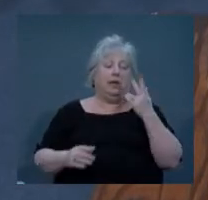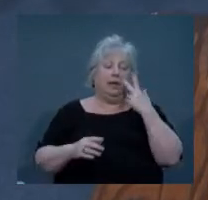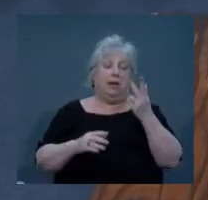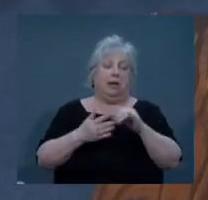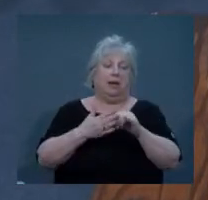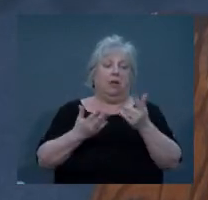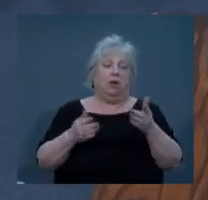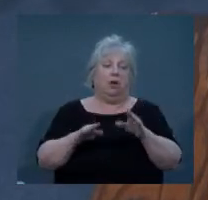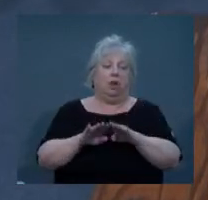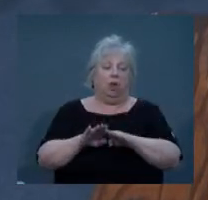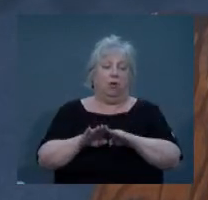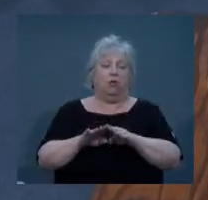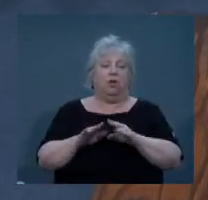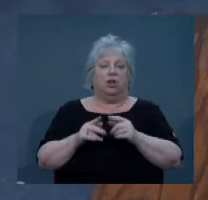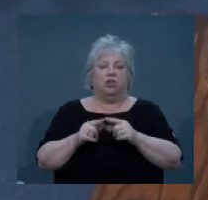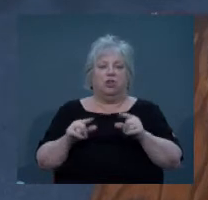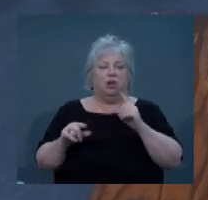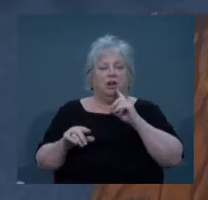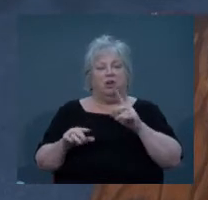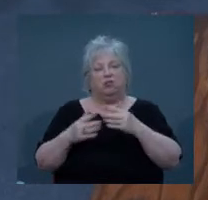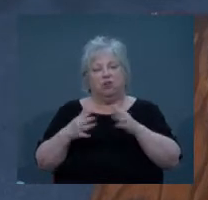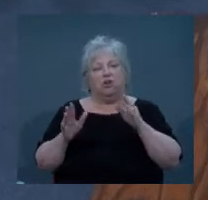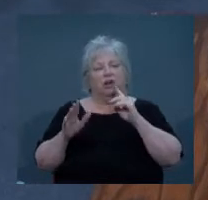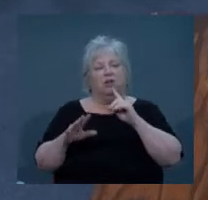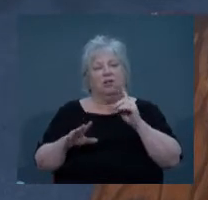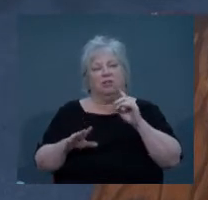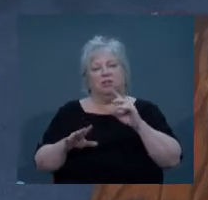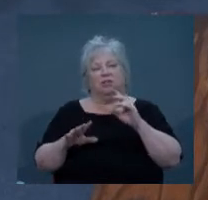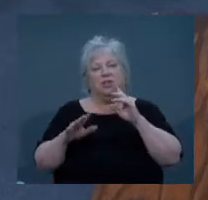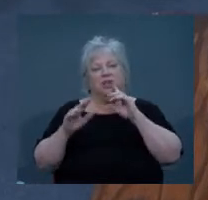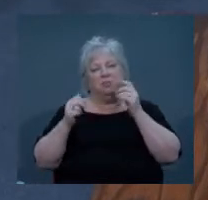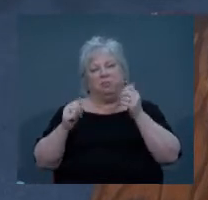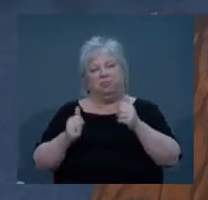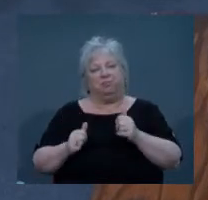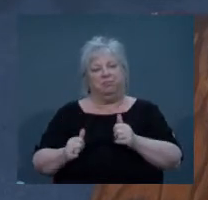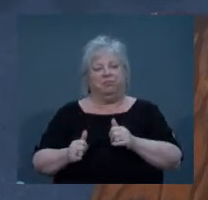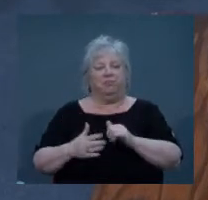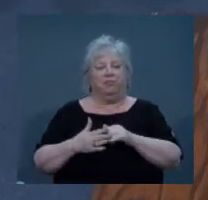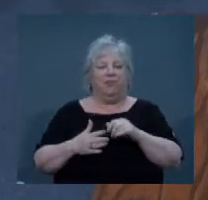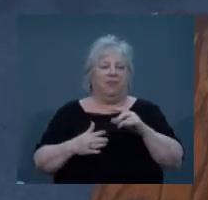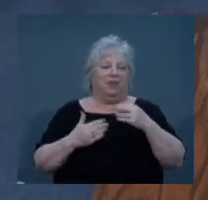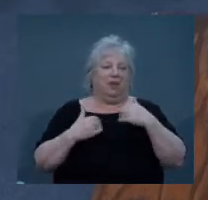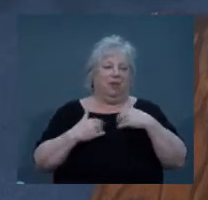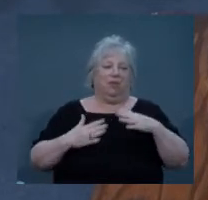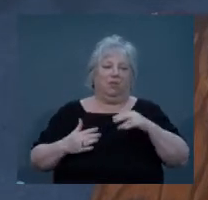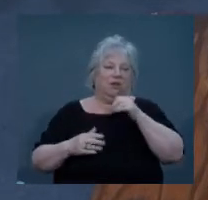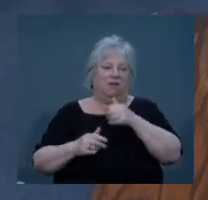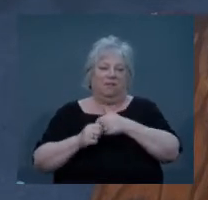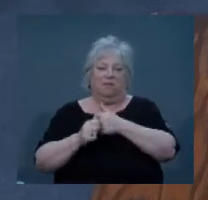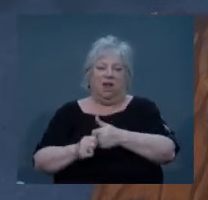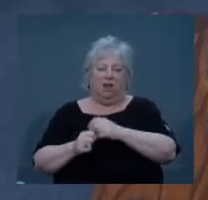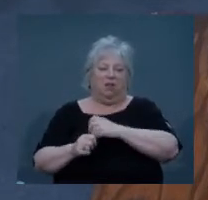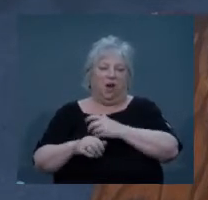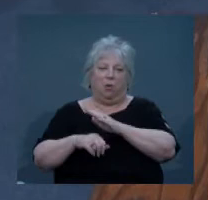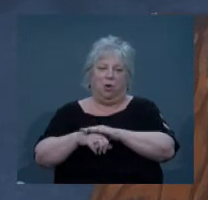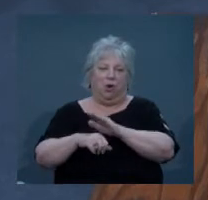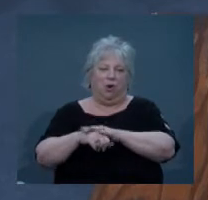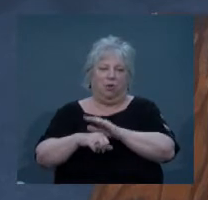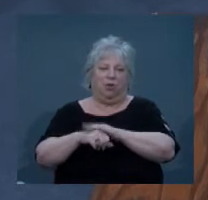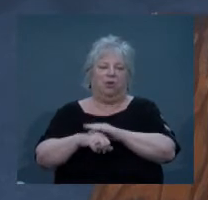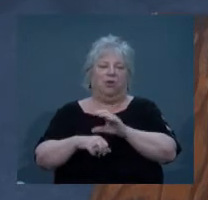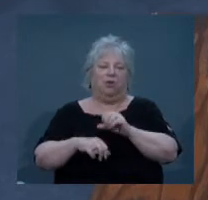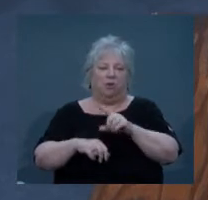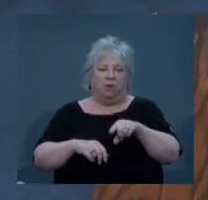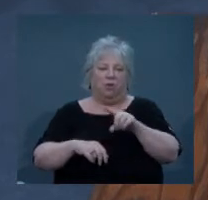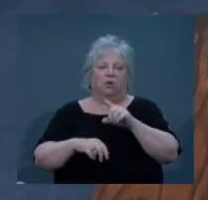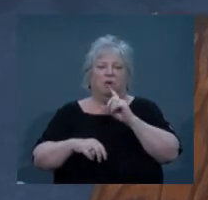those generally are at such a state that, and they haven't adhered to our notice. So those